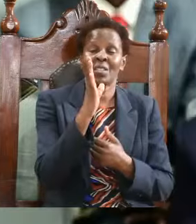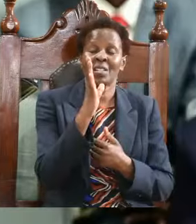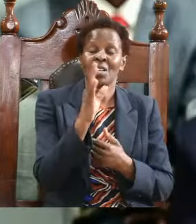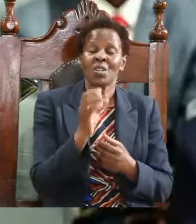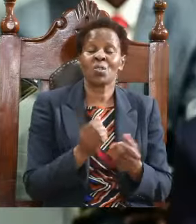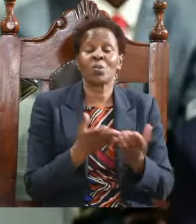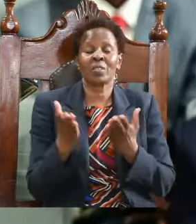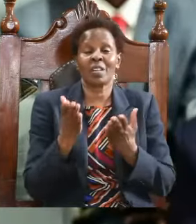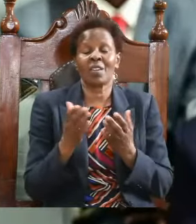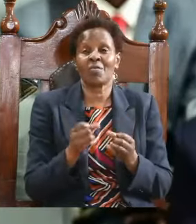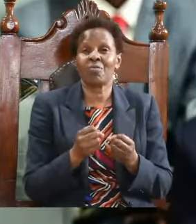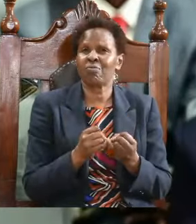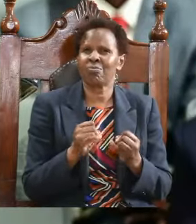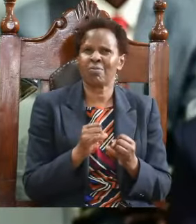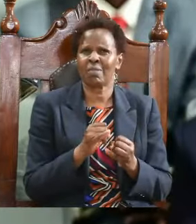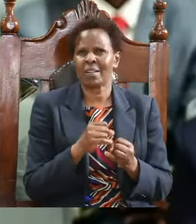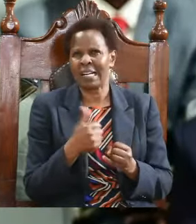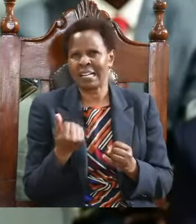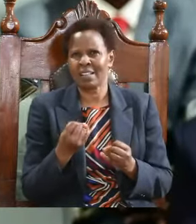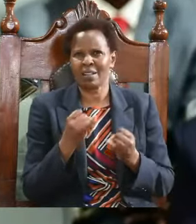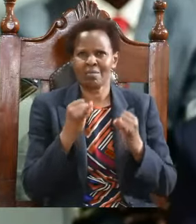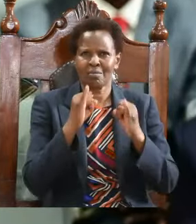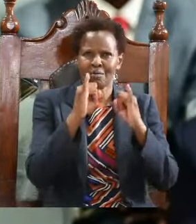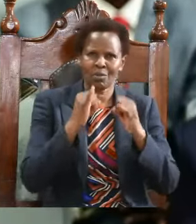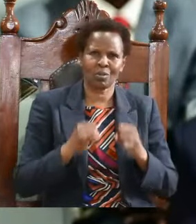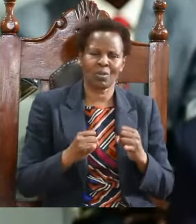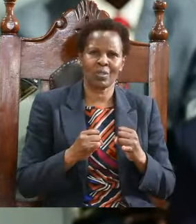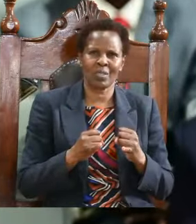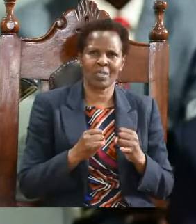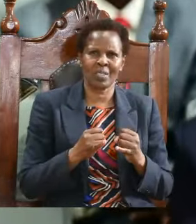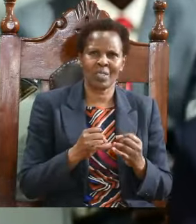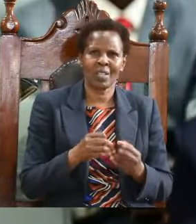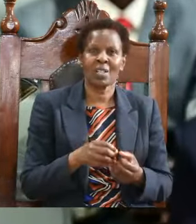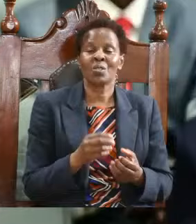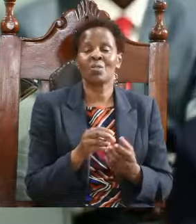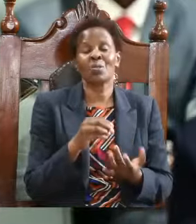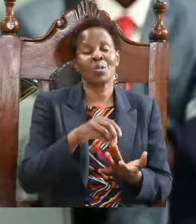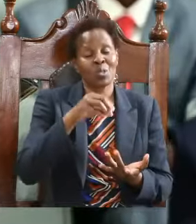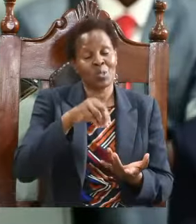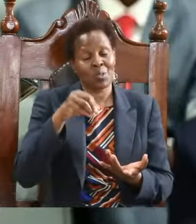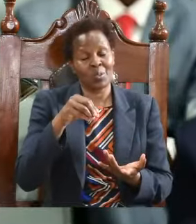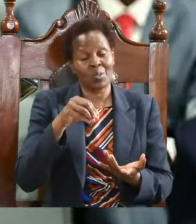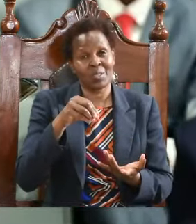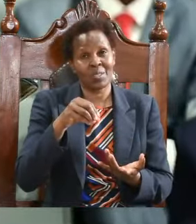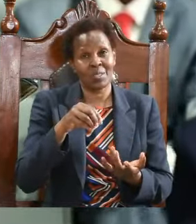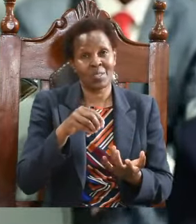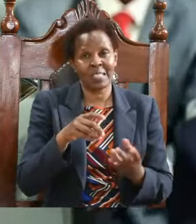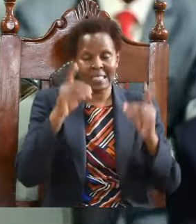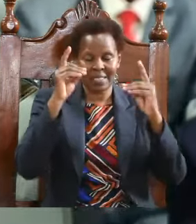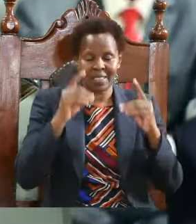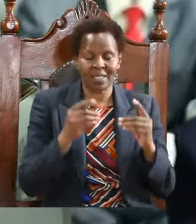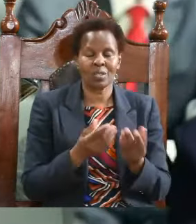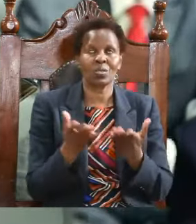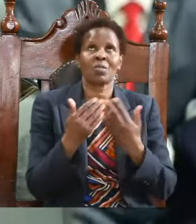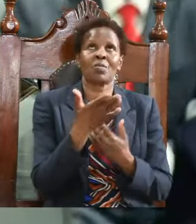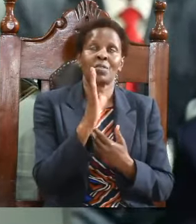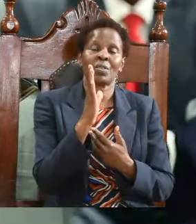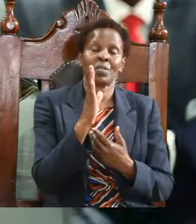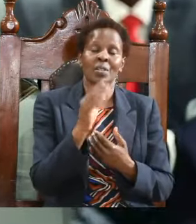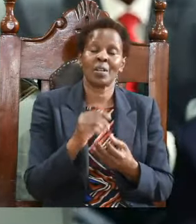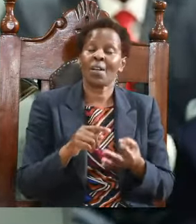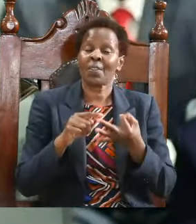serve the devil. They have two choices. So you have to serve someone. Serve. Make a choice to serve your God. Number